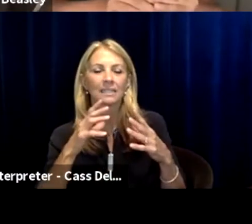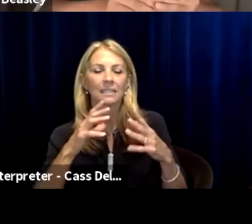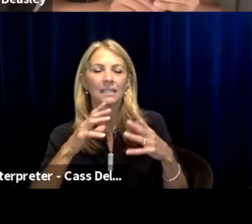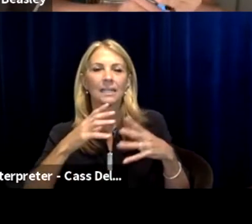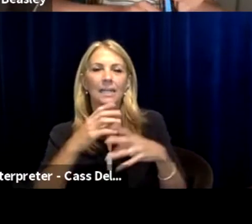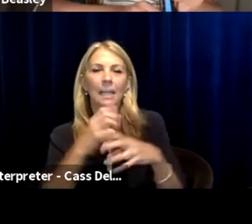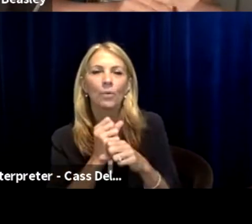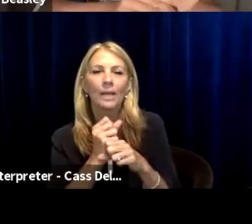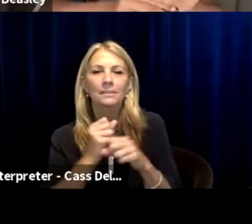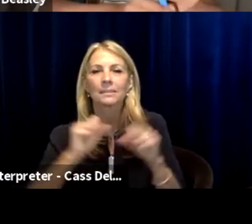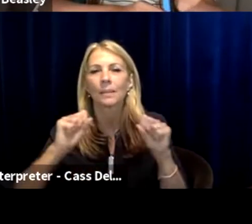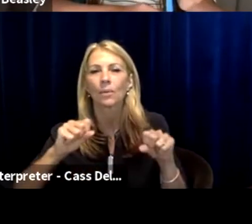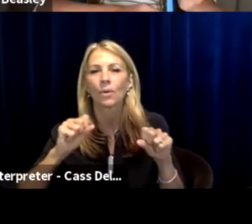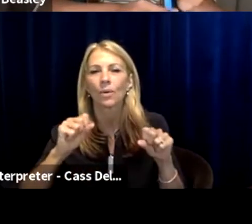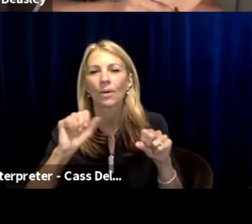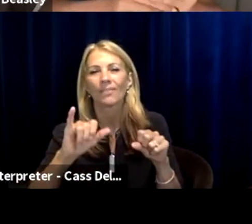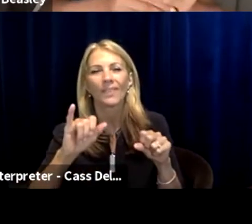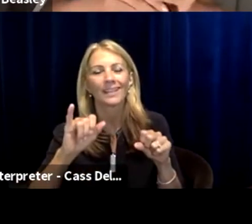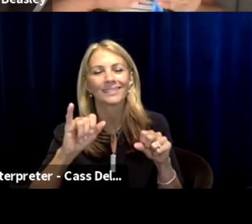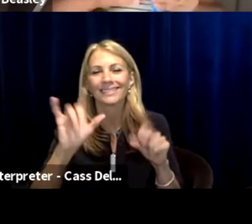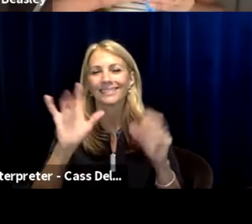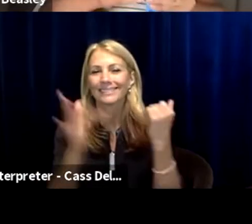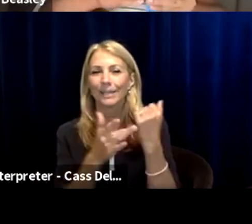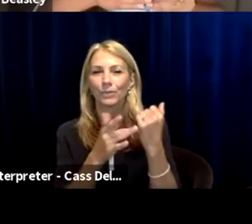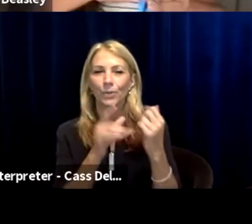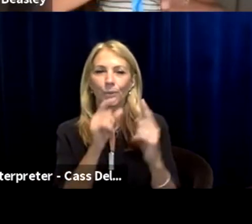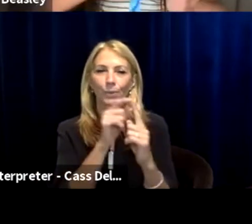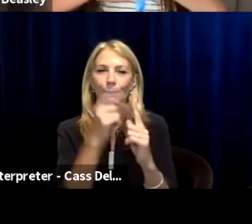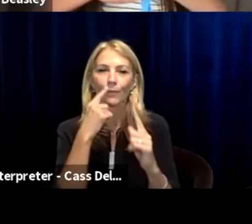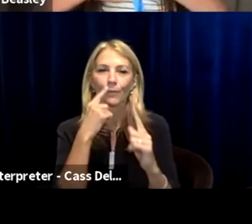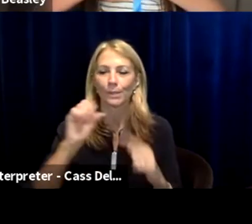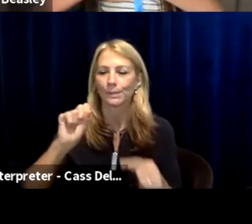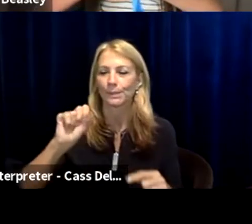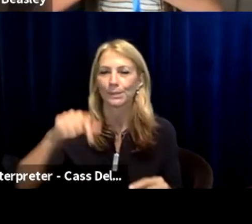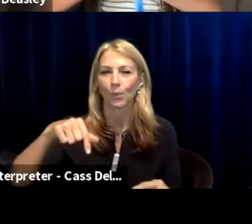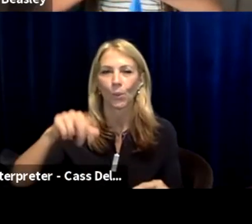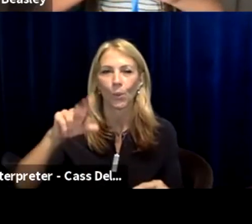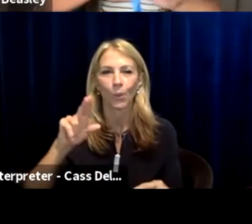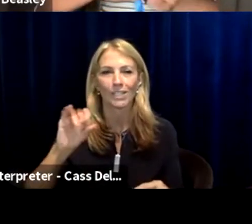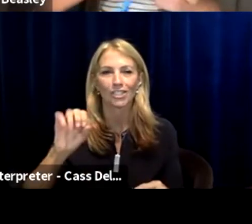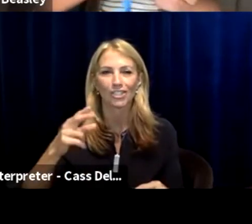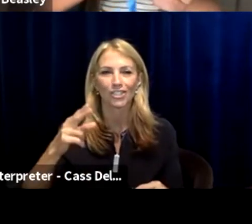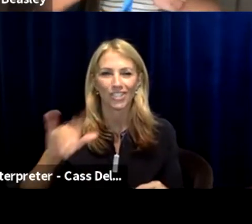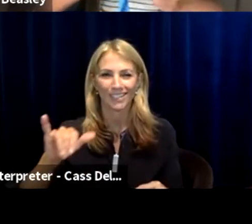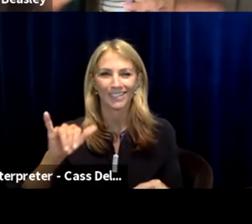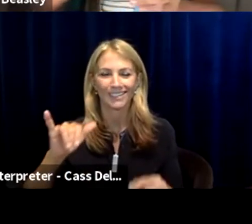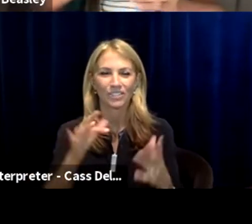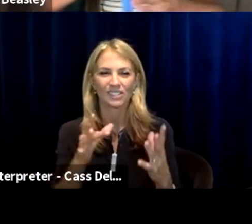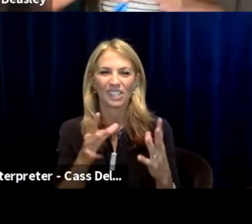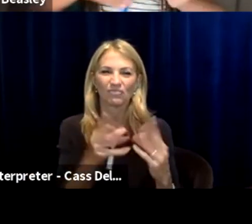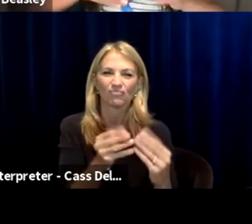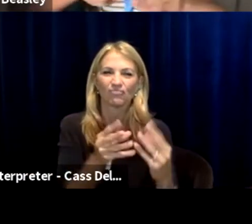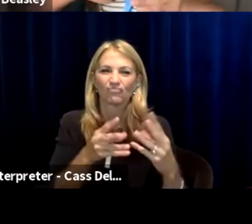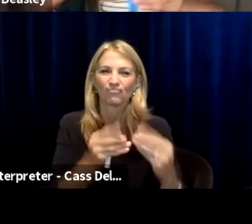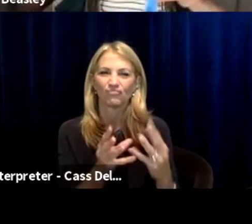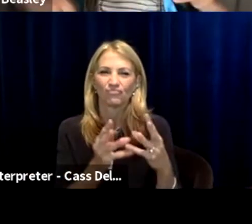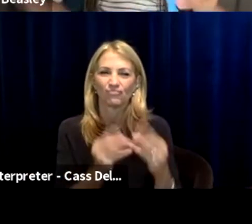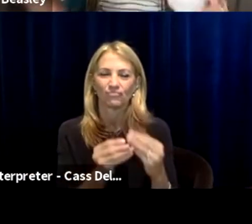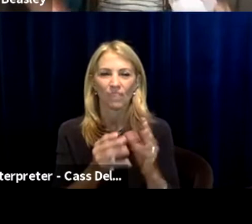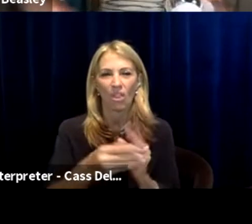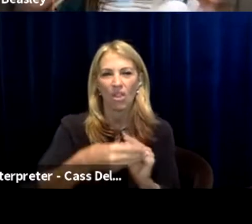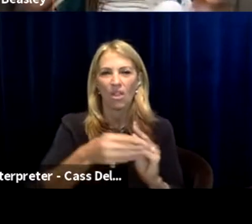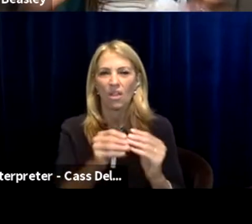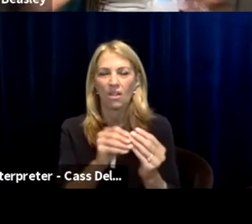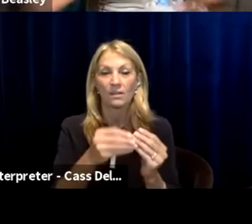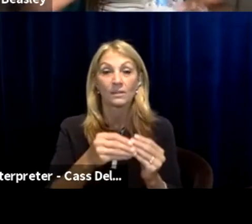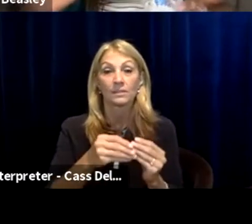that's all. It just squishes really nicely and it just feels fun. I also know that if you add